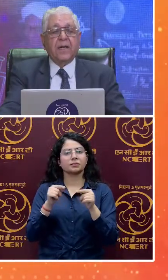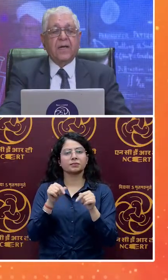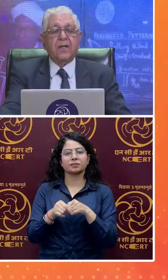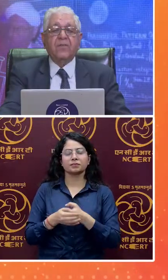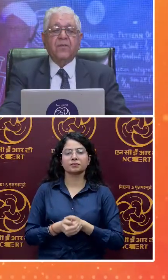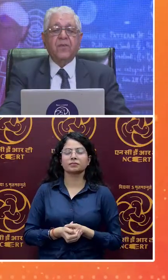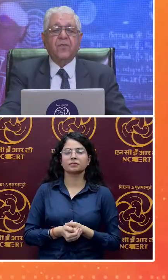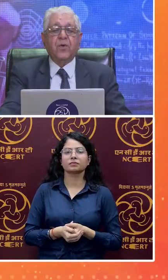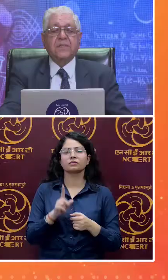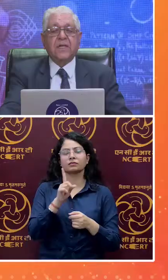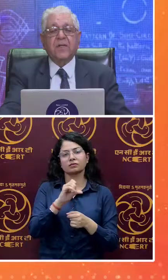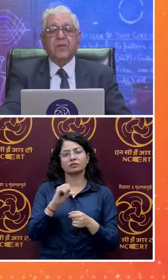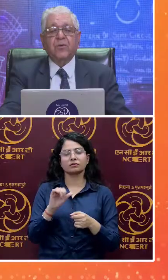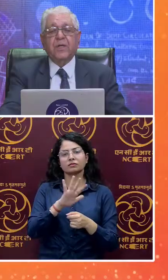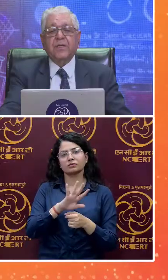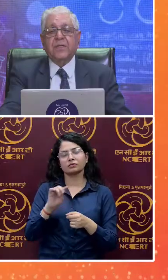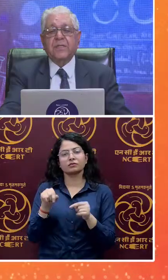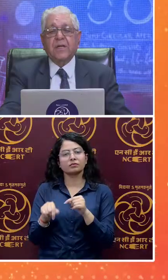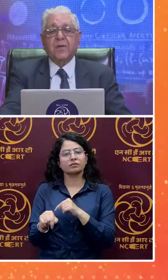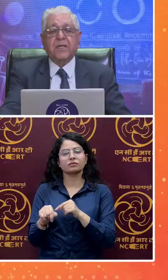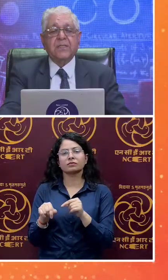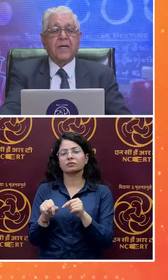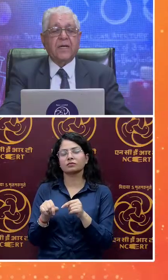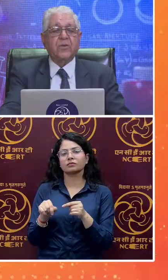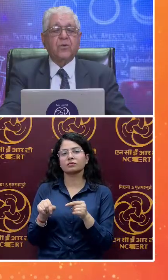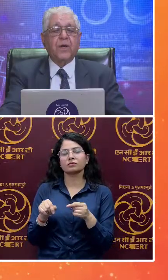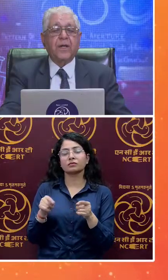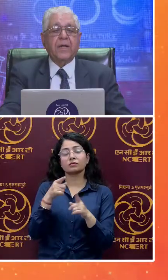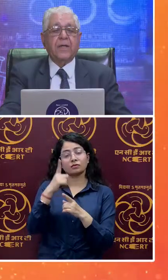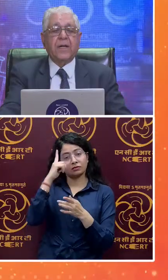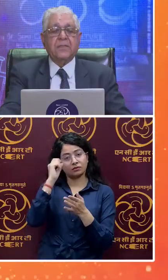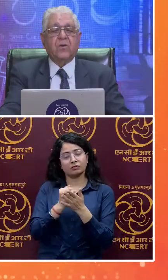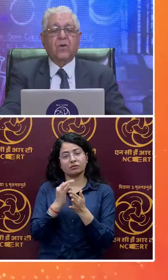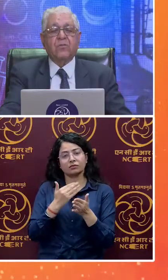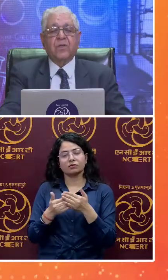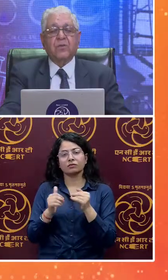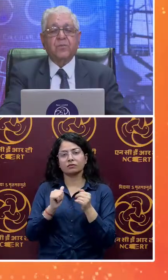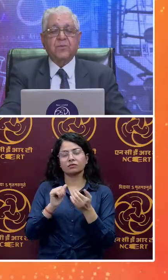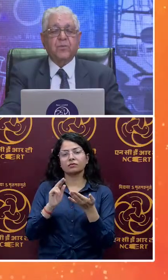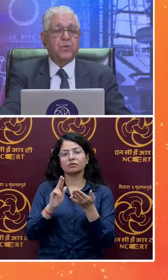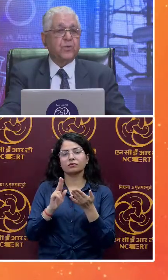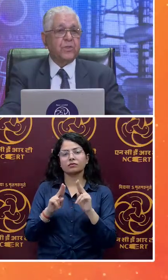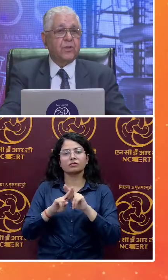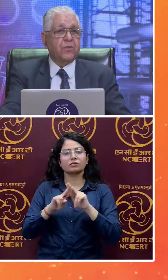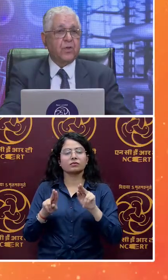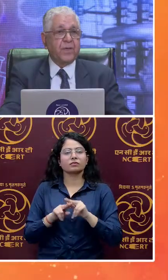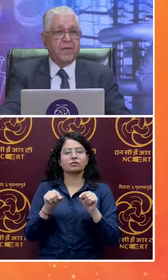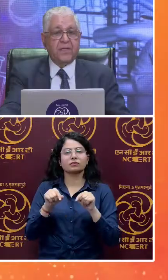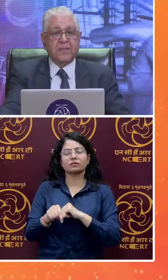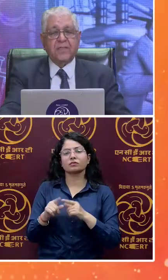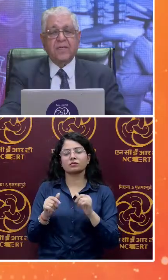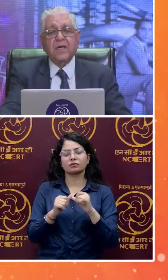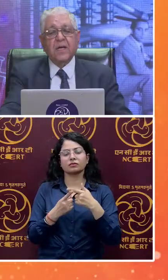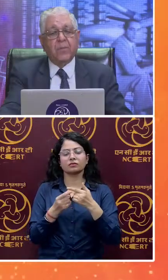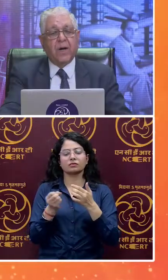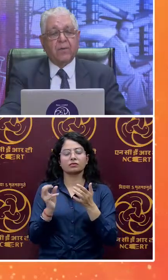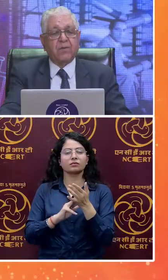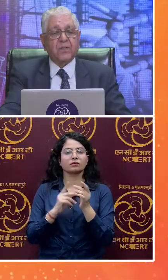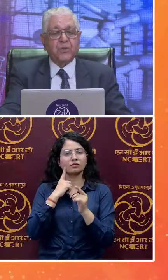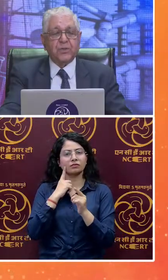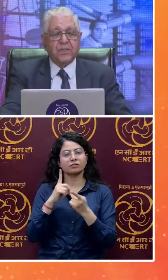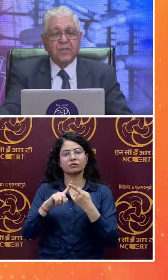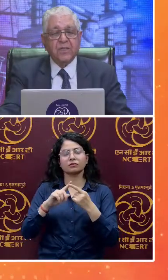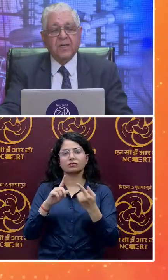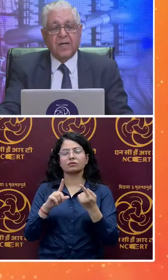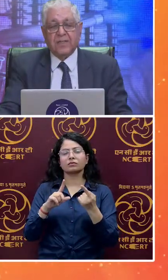in 1954 itself the Union General Assembly decided to hold an international conference on peaceful uses of atomic energy. Bhabha